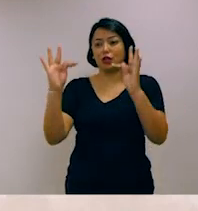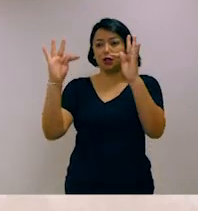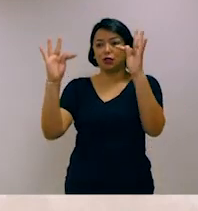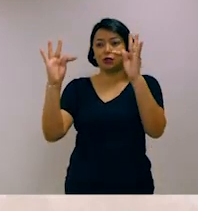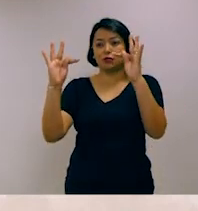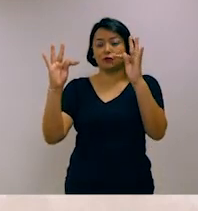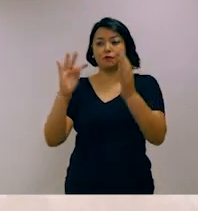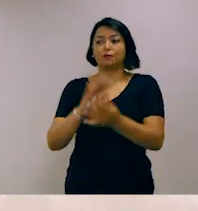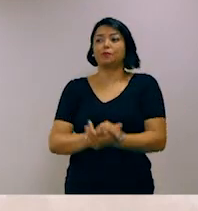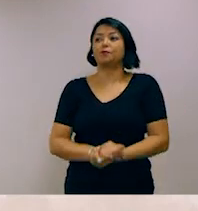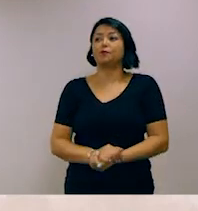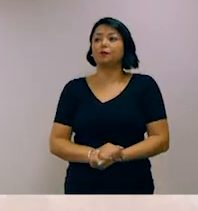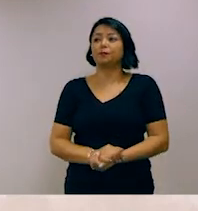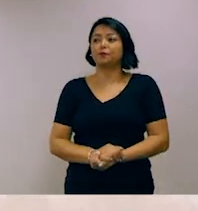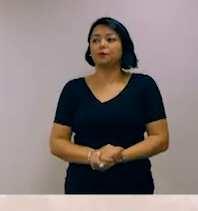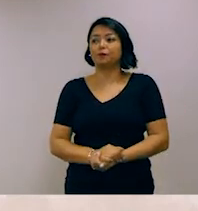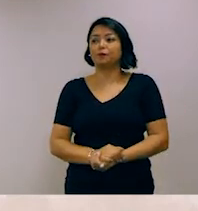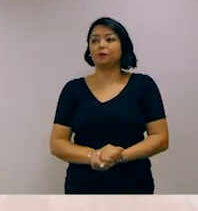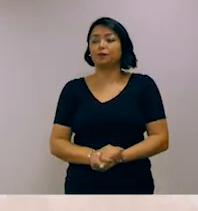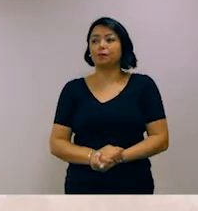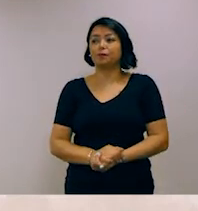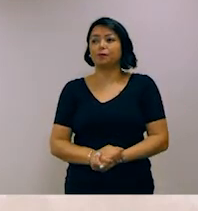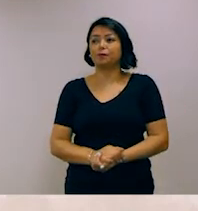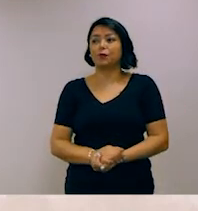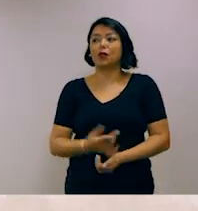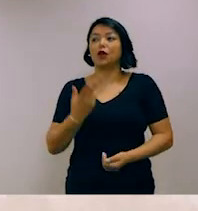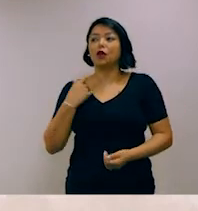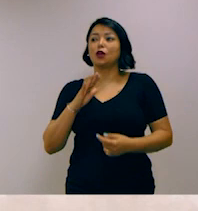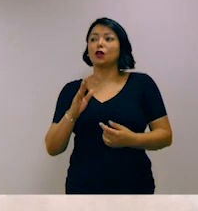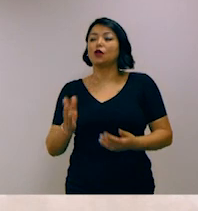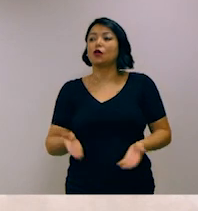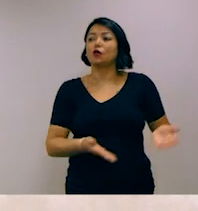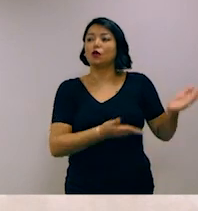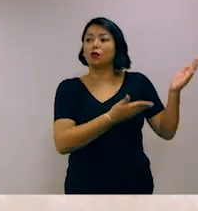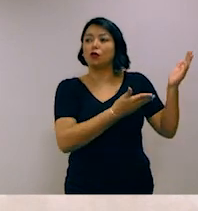the techniques being experimented, and there was